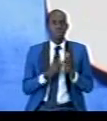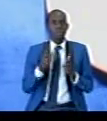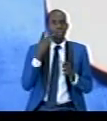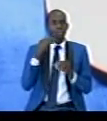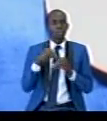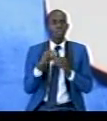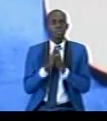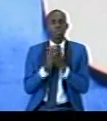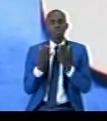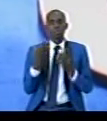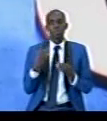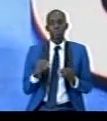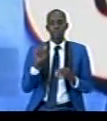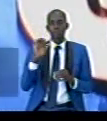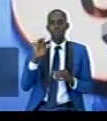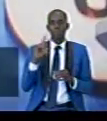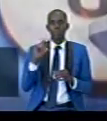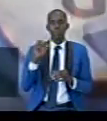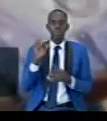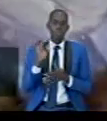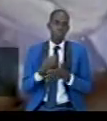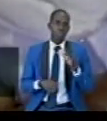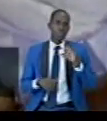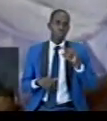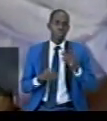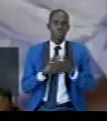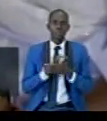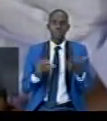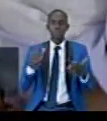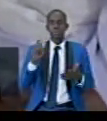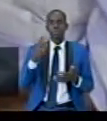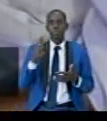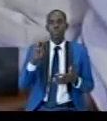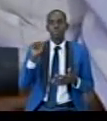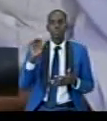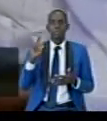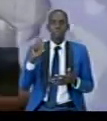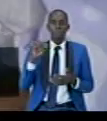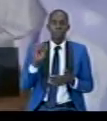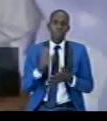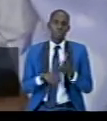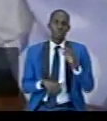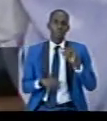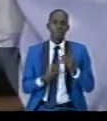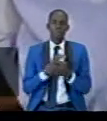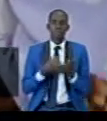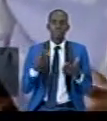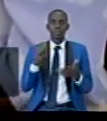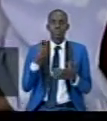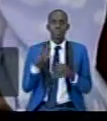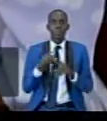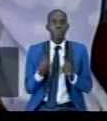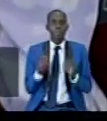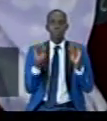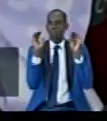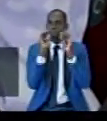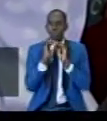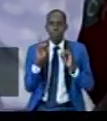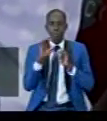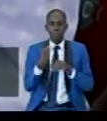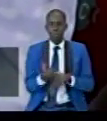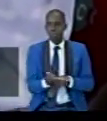verse 24. Acts 20 verse 24, but none of these things move